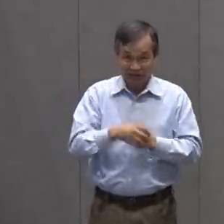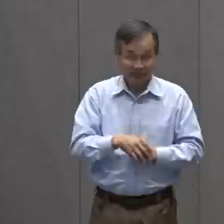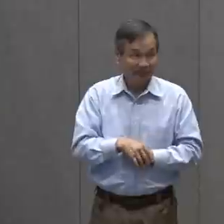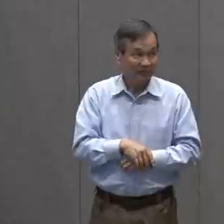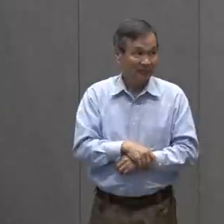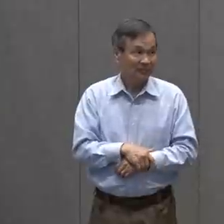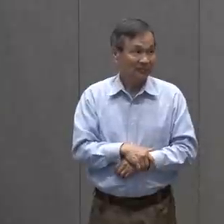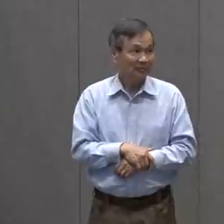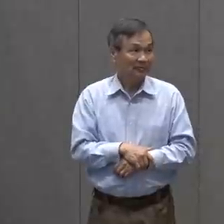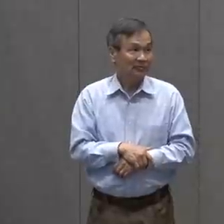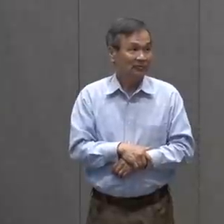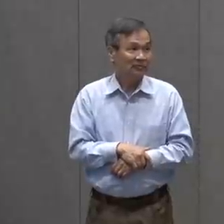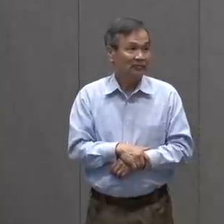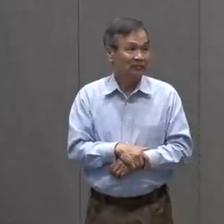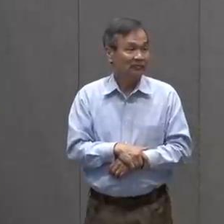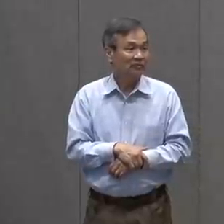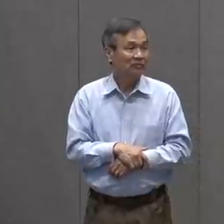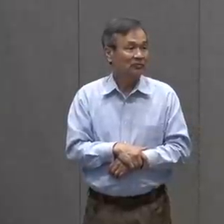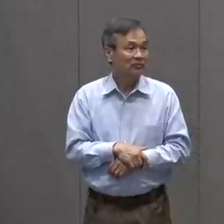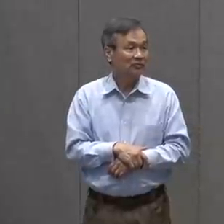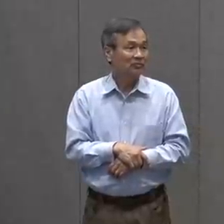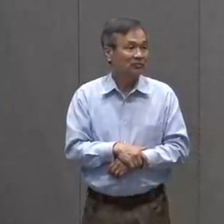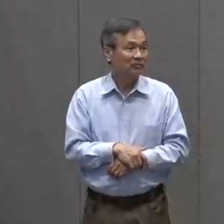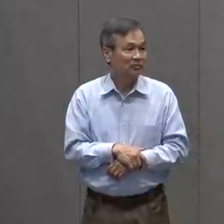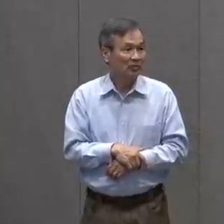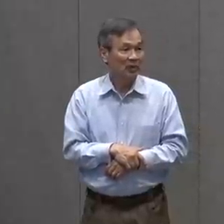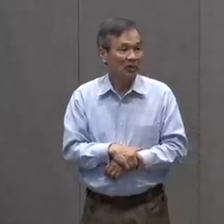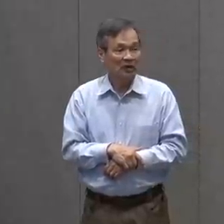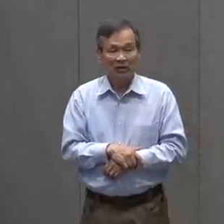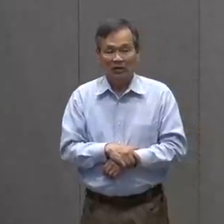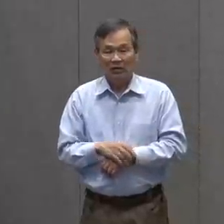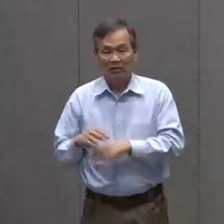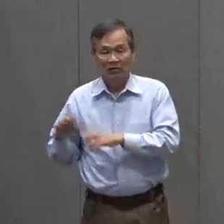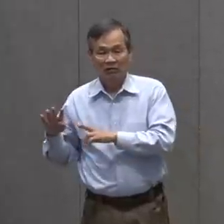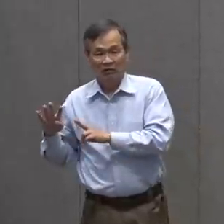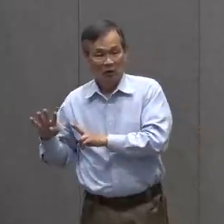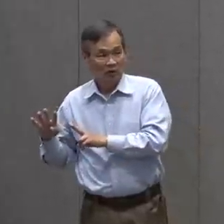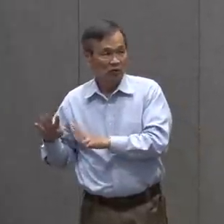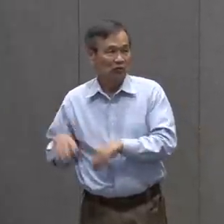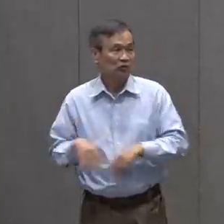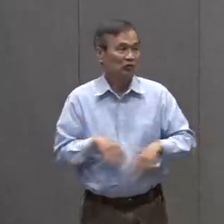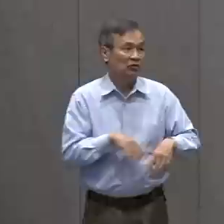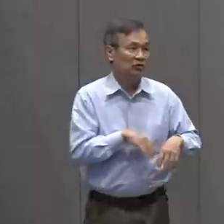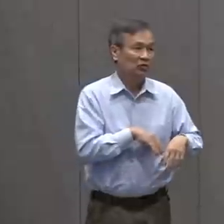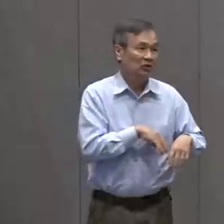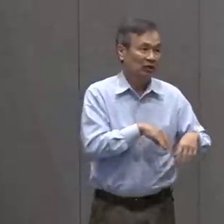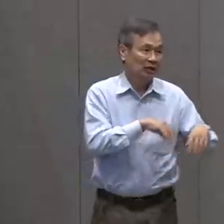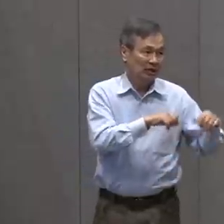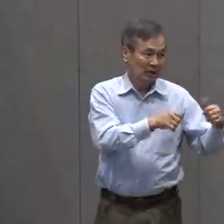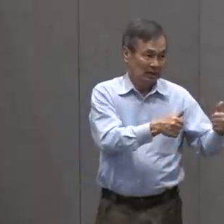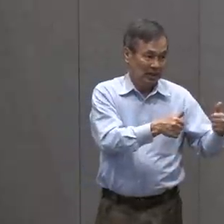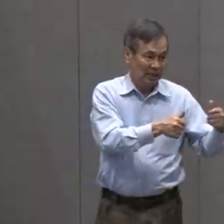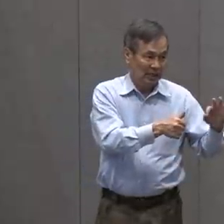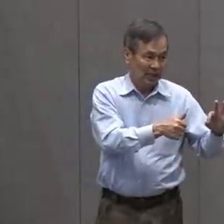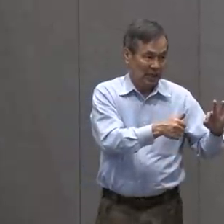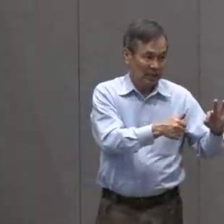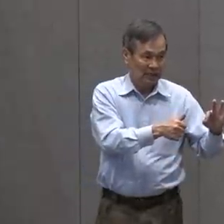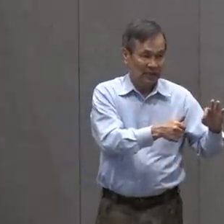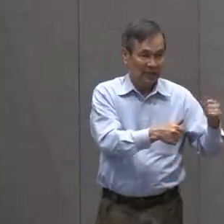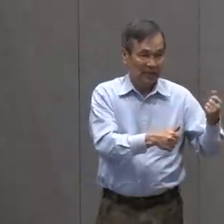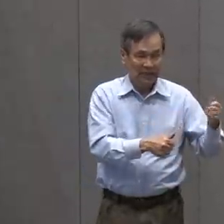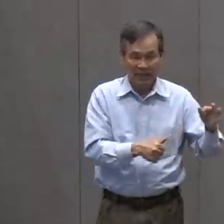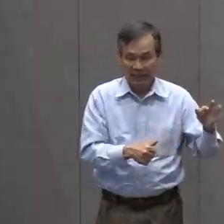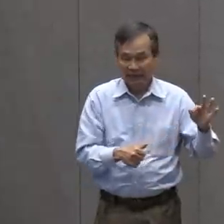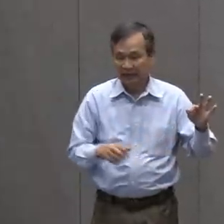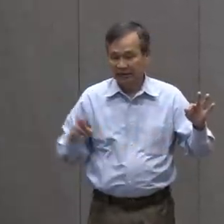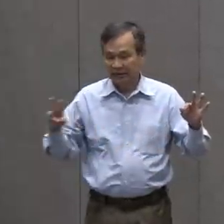And I didn't see what your cards were. I don't see what your cards are either. Okay. I have a 4 and a 2. Mine's 6. I have a 10 and a 9, so I have 19.